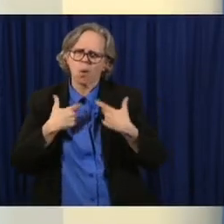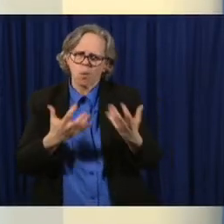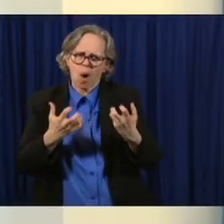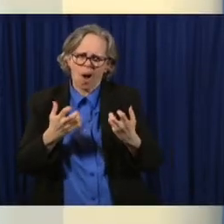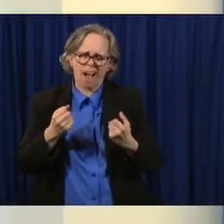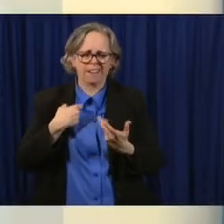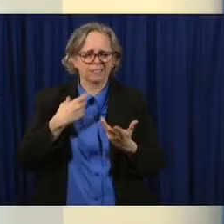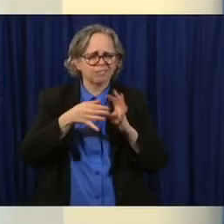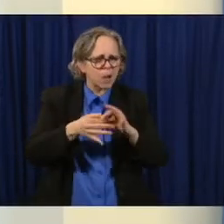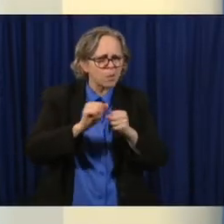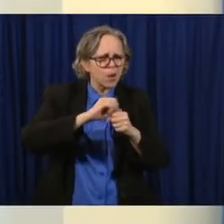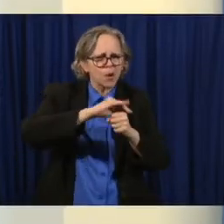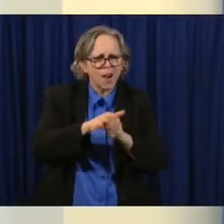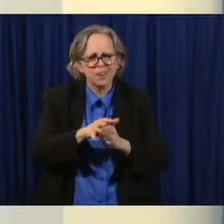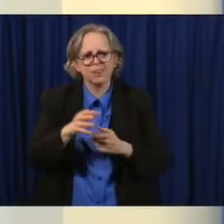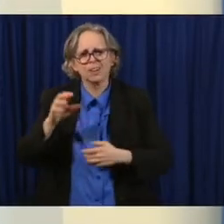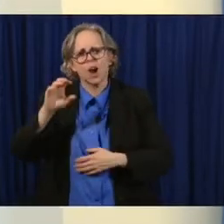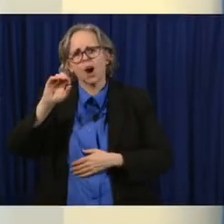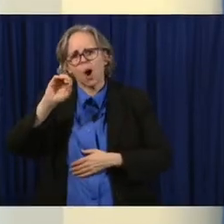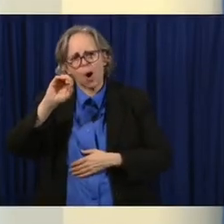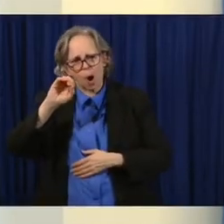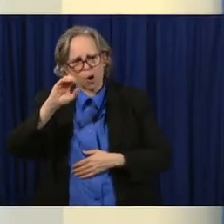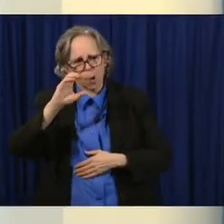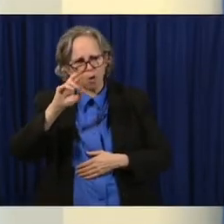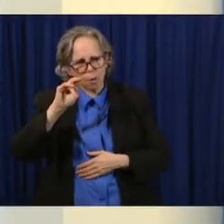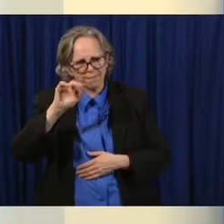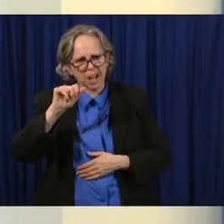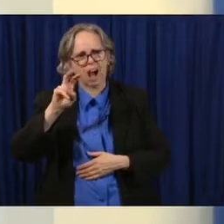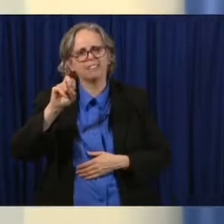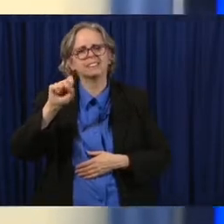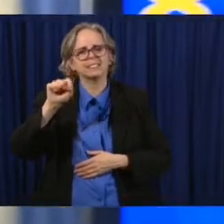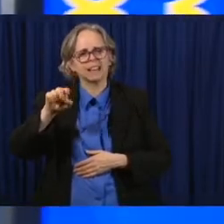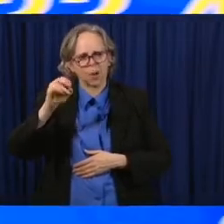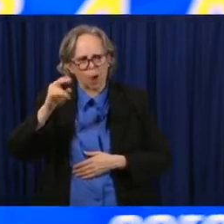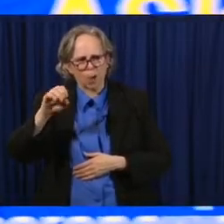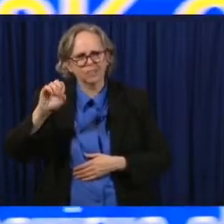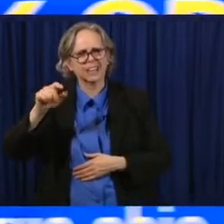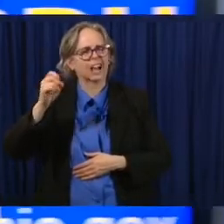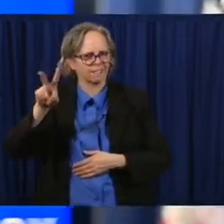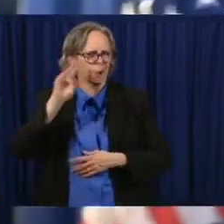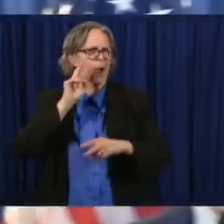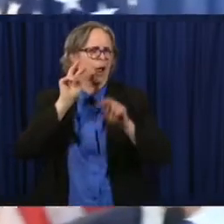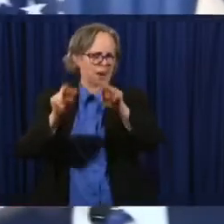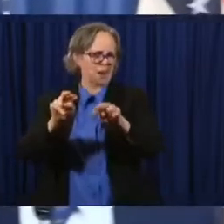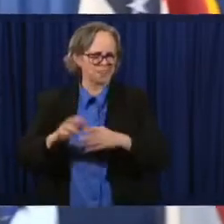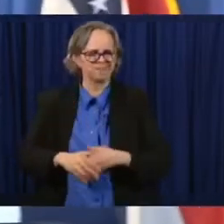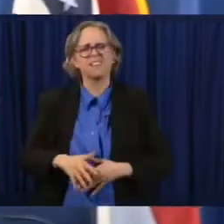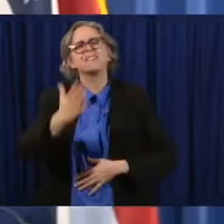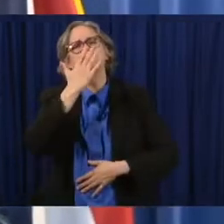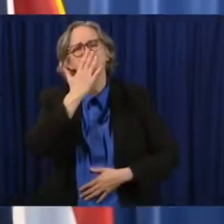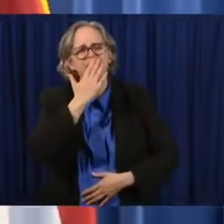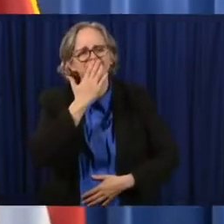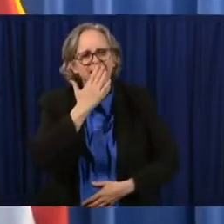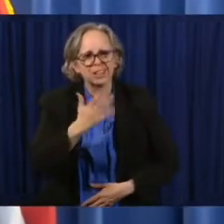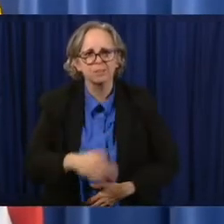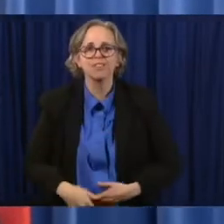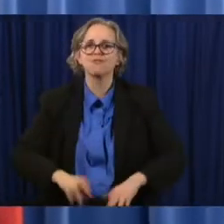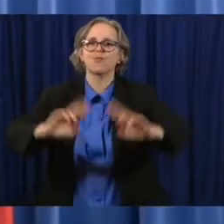Coronavirus.ohio.gov. We'd love to see what you're creating. Thank you. First question.